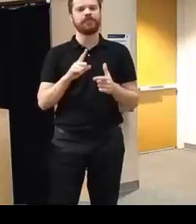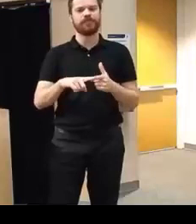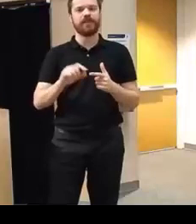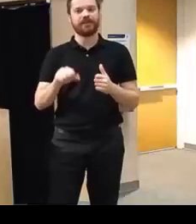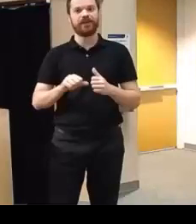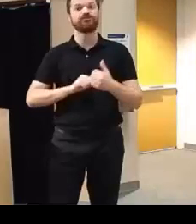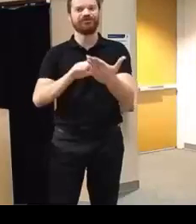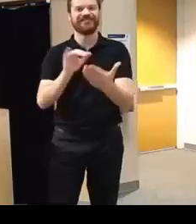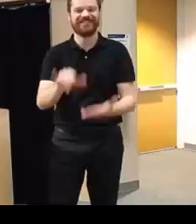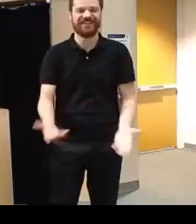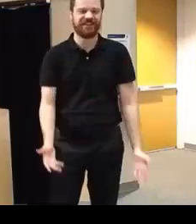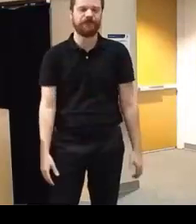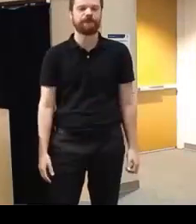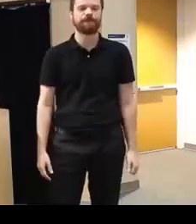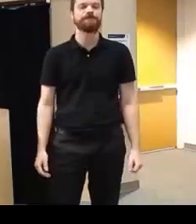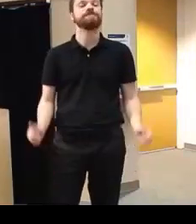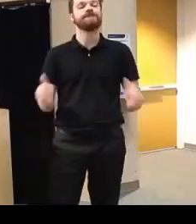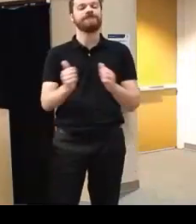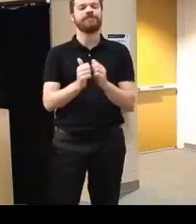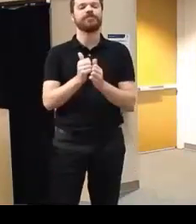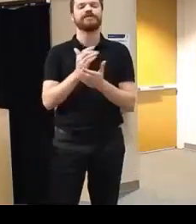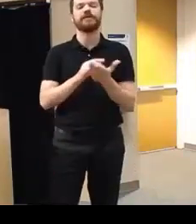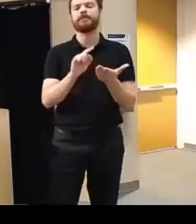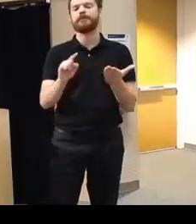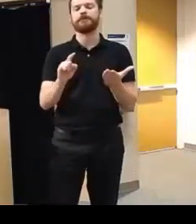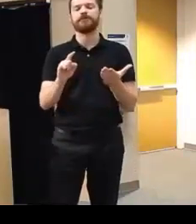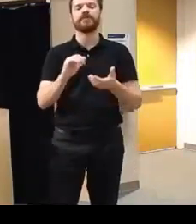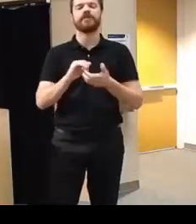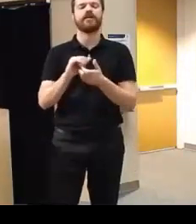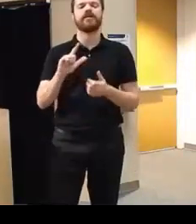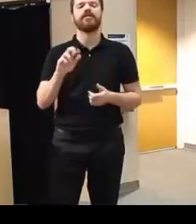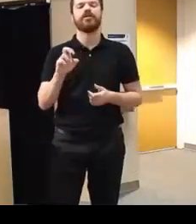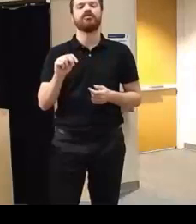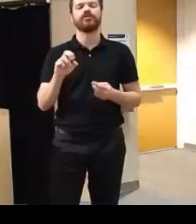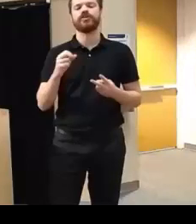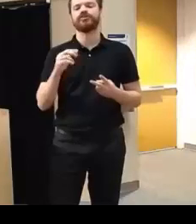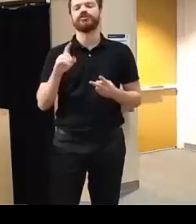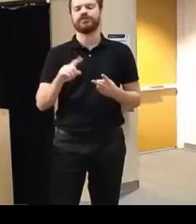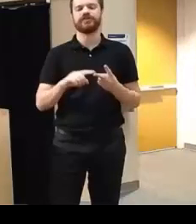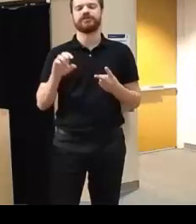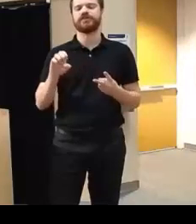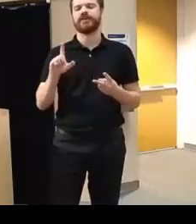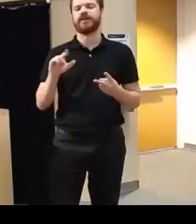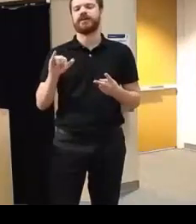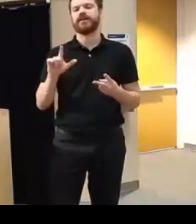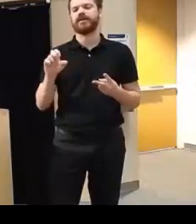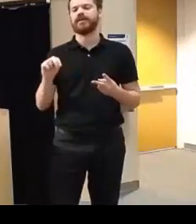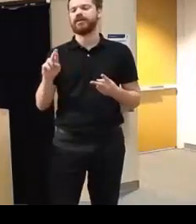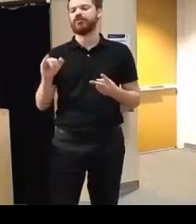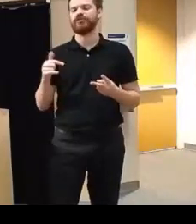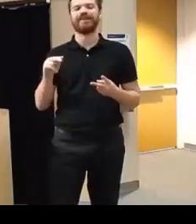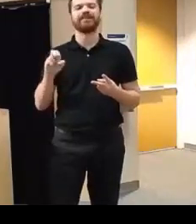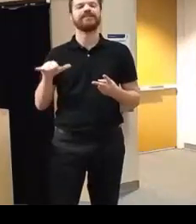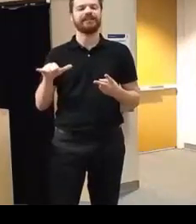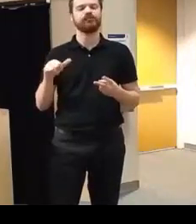place. And so together with some colleagues, Lorraine Shield and Elaine Rigney, we put together a small